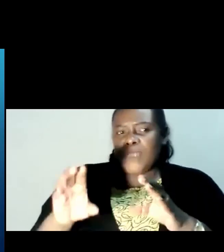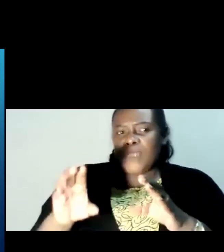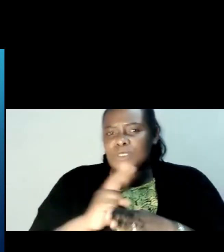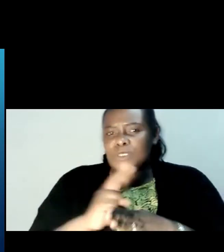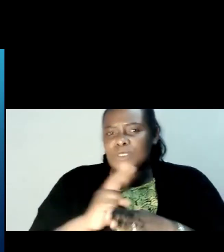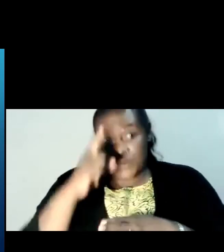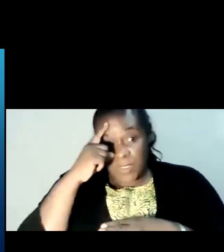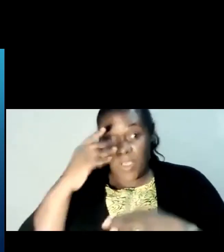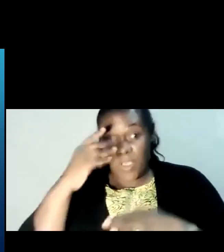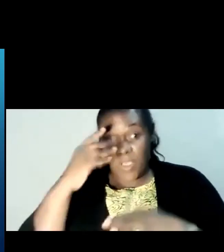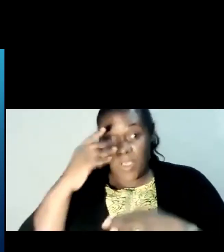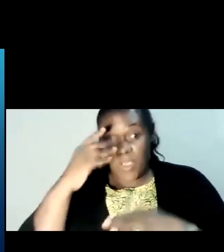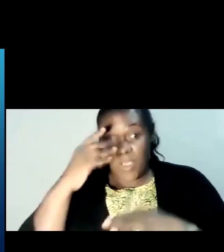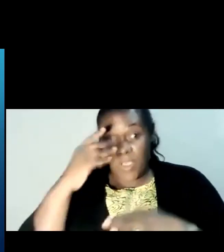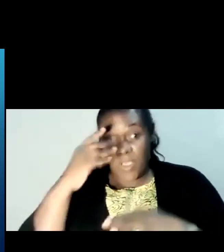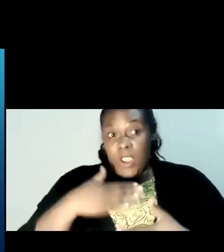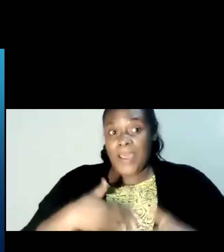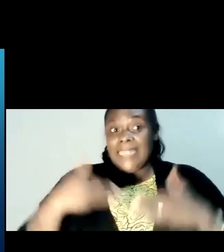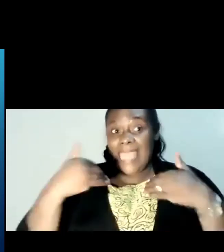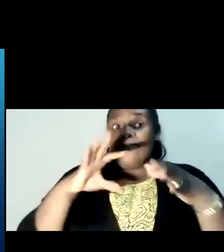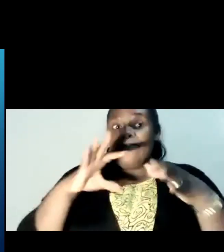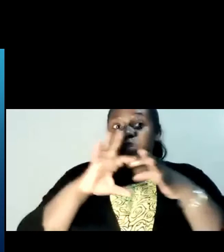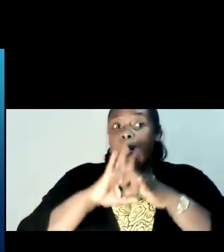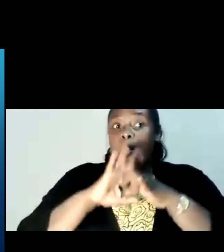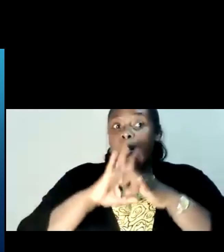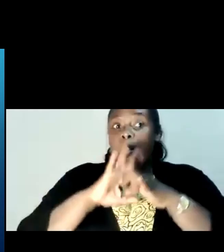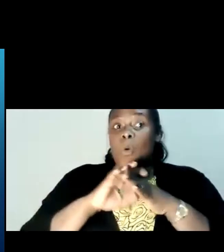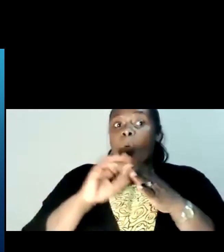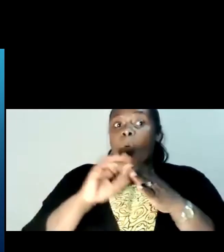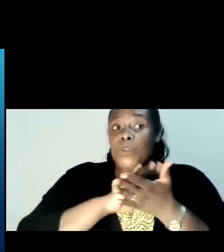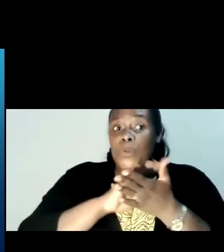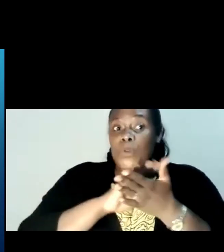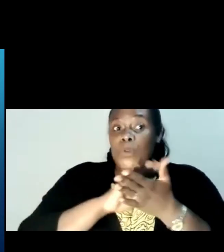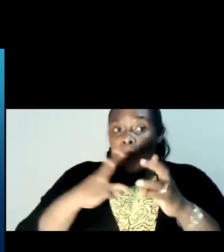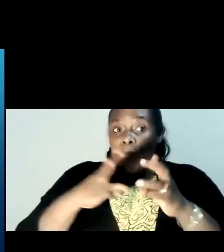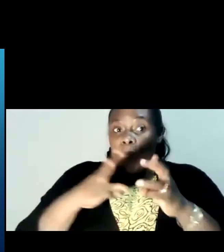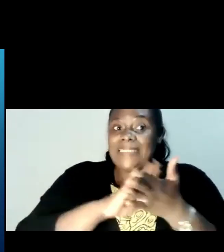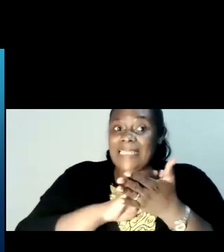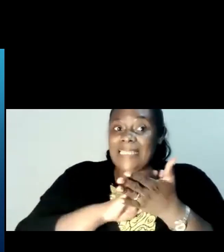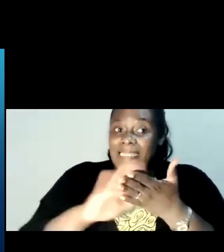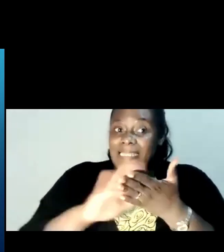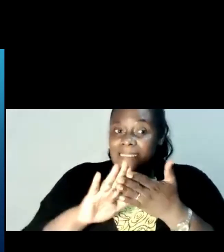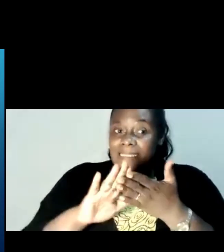blood is cleansed by our kidneys, our liver, and our spleen.